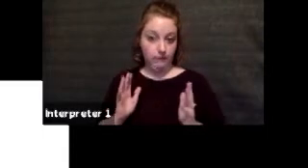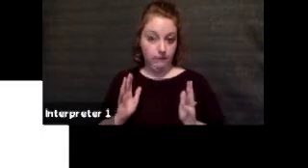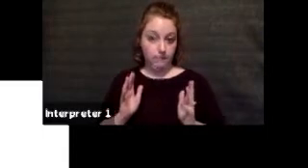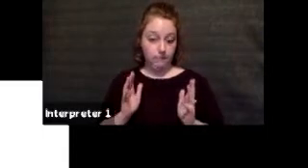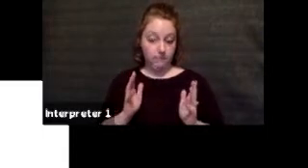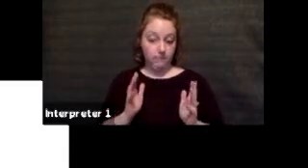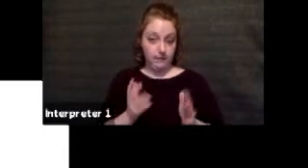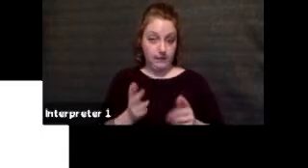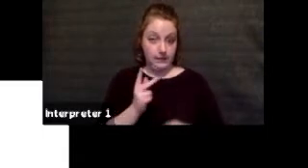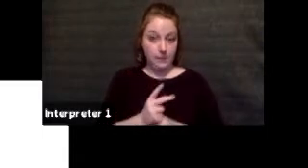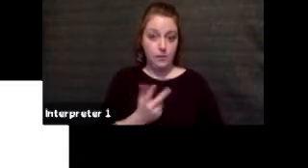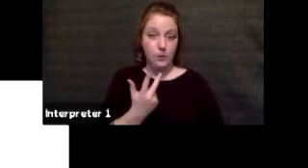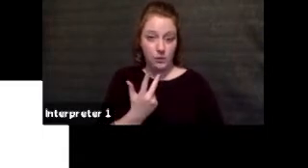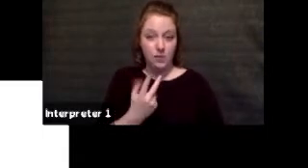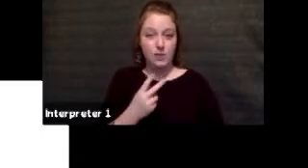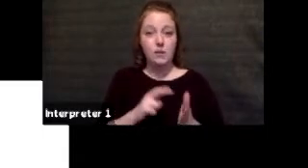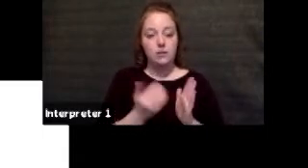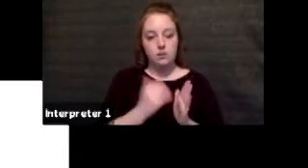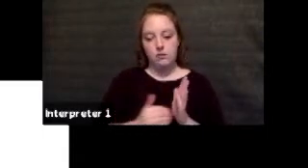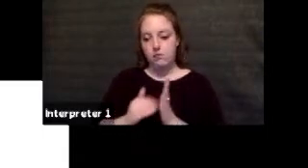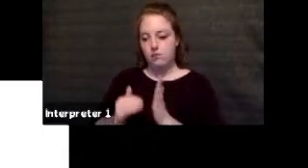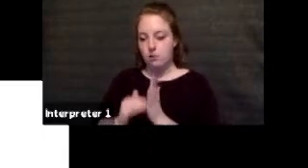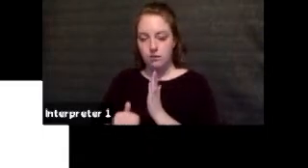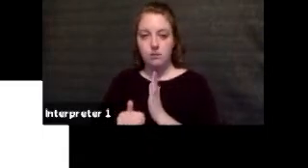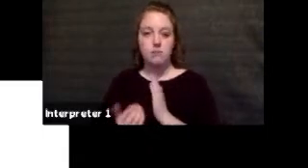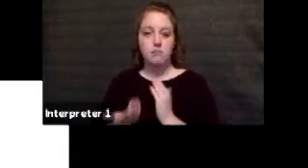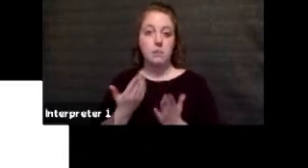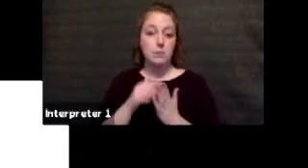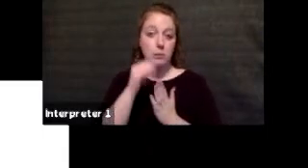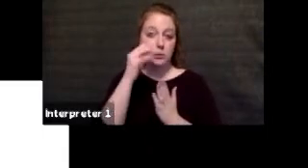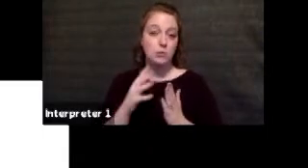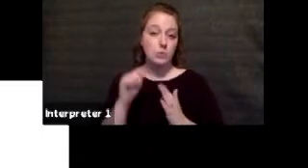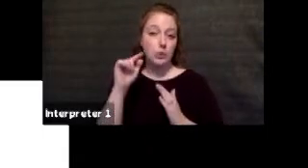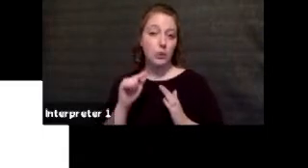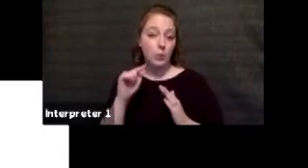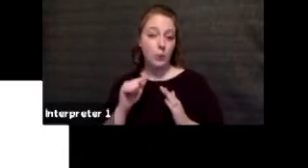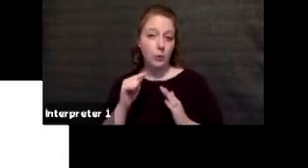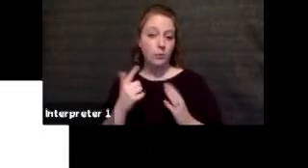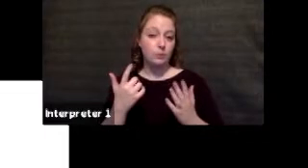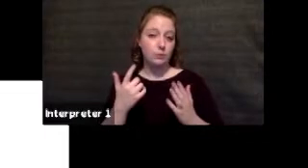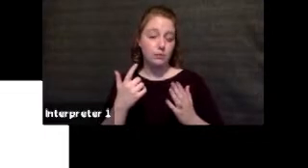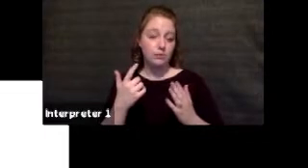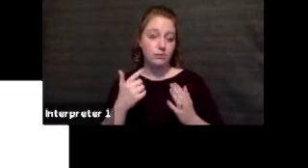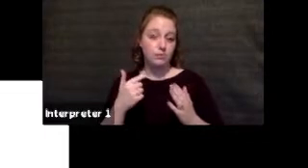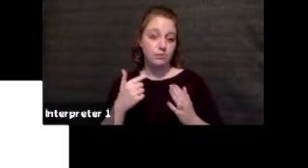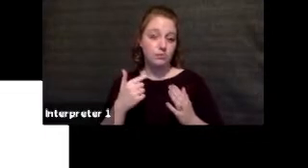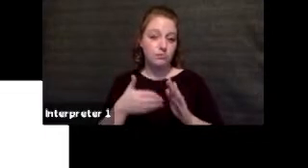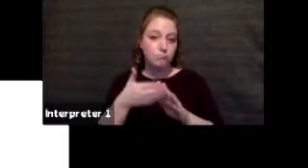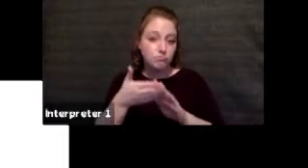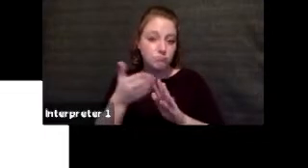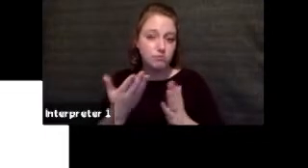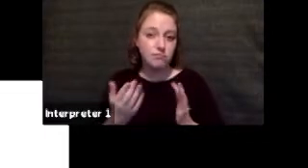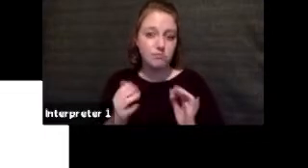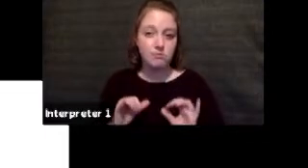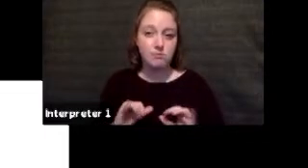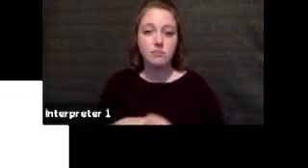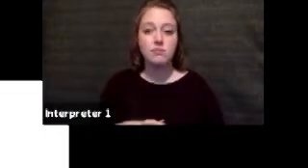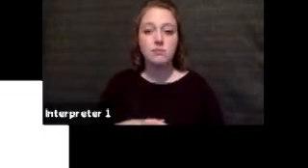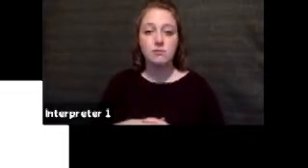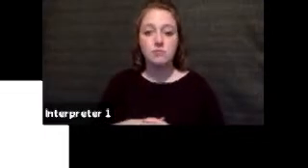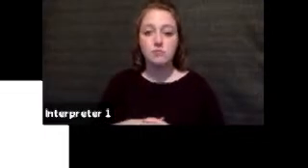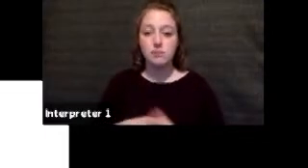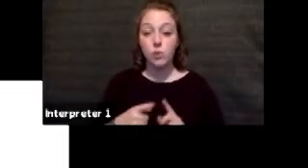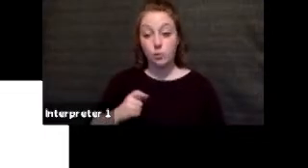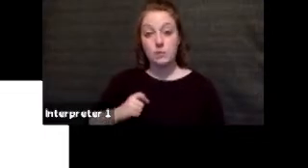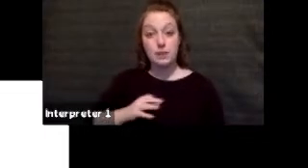lot of duplication and potentially lower outcomes for students. Uh, and so I know from a staffing